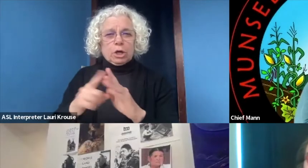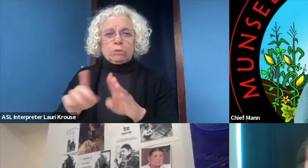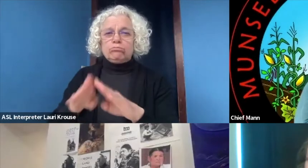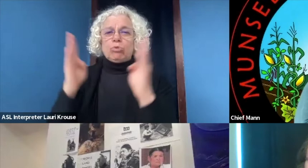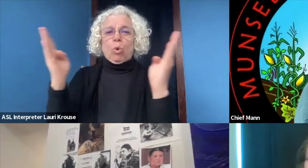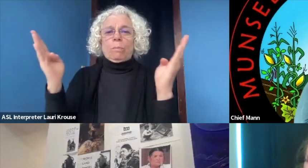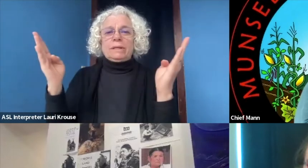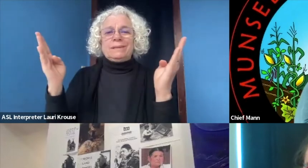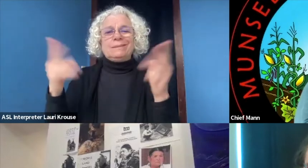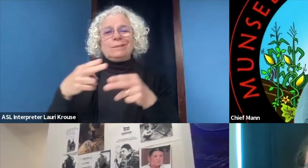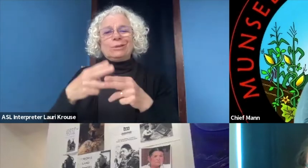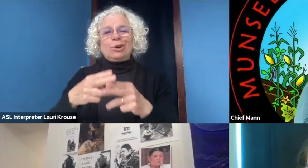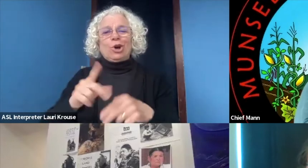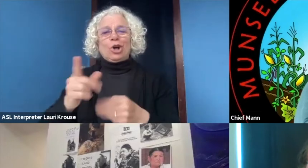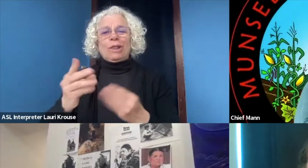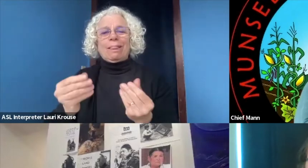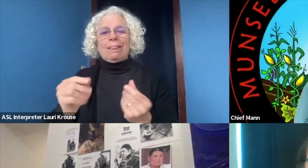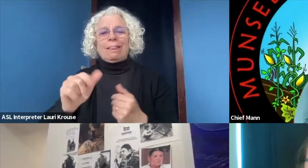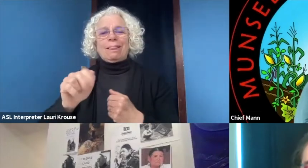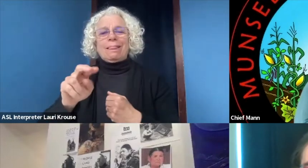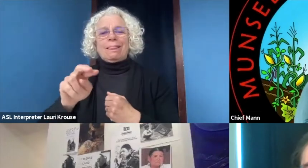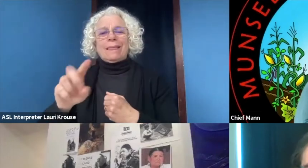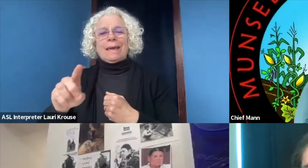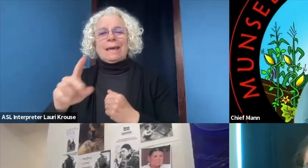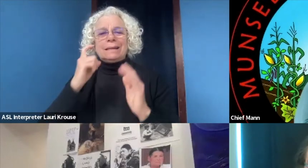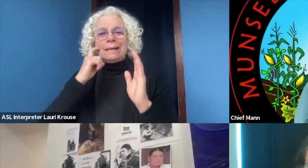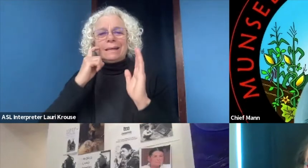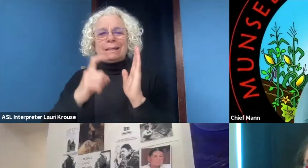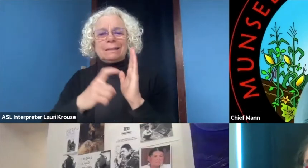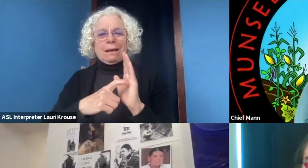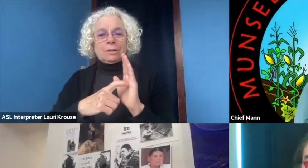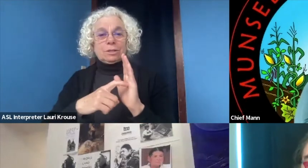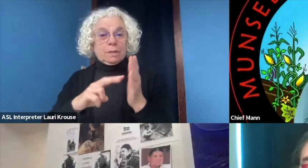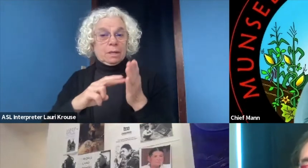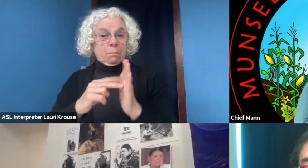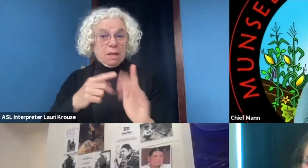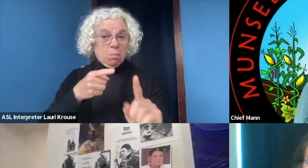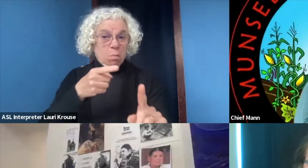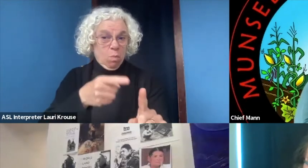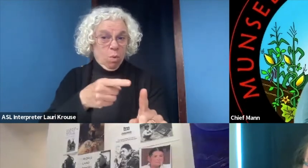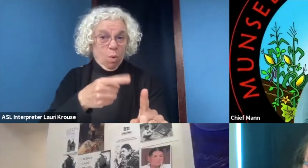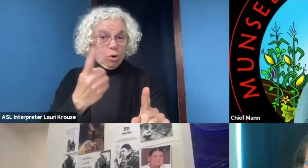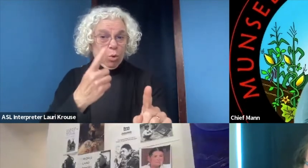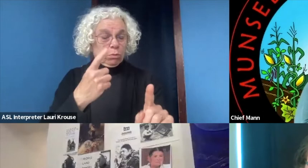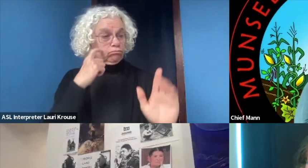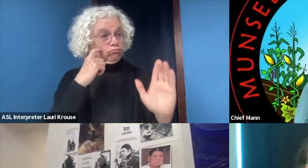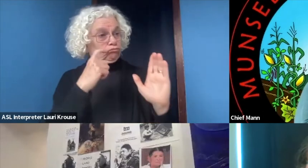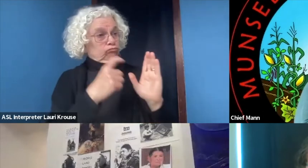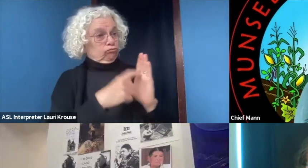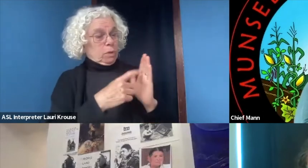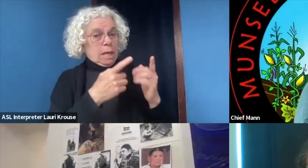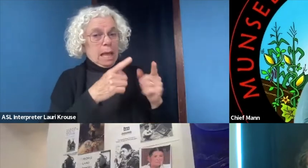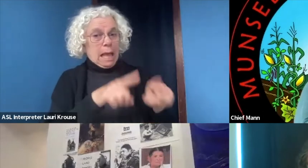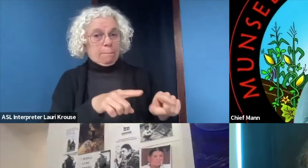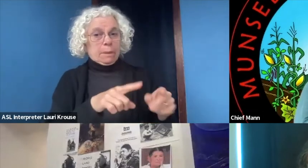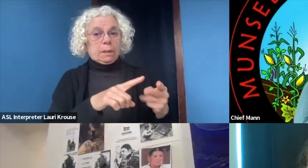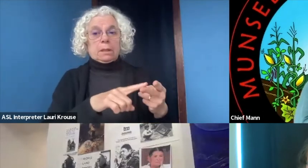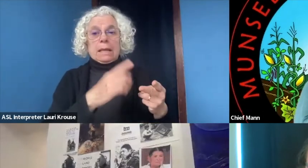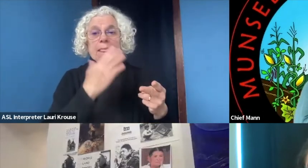is not to just acknowledge and to give thanks for all of us being here and coming together in one